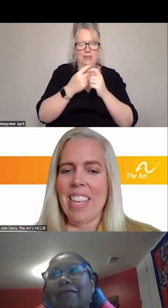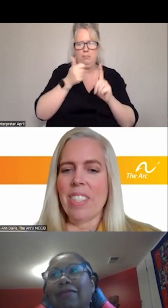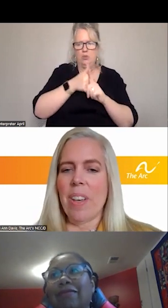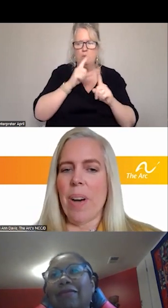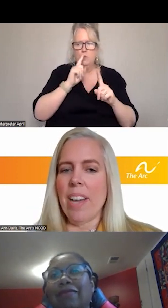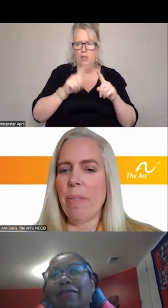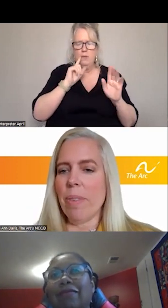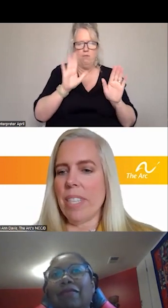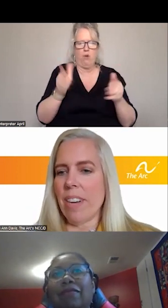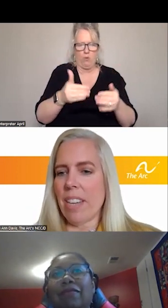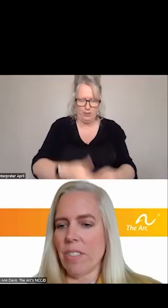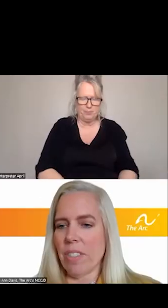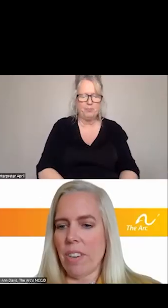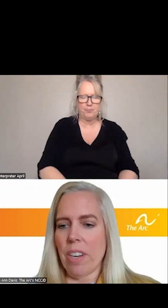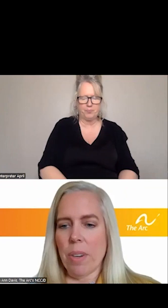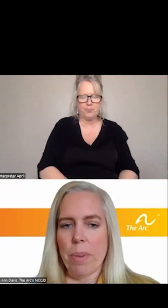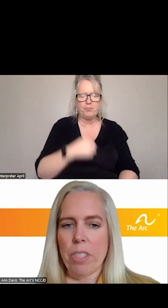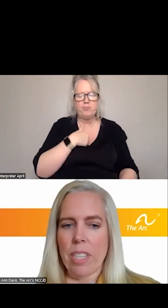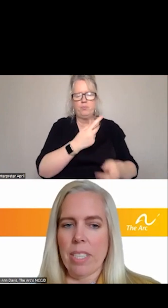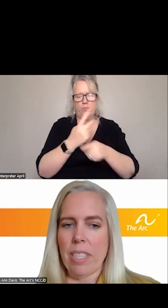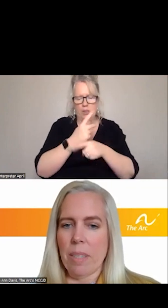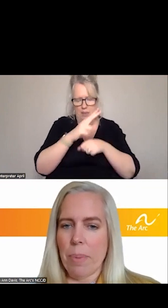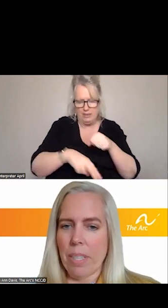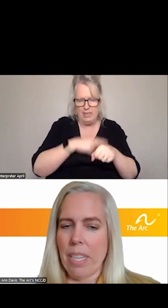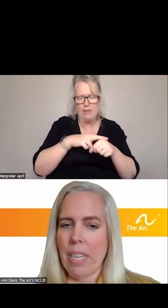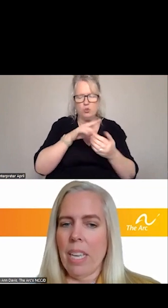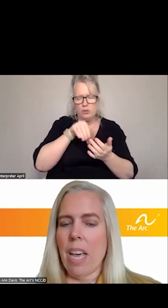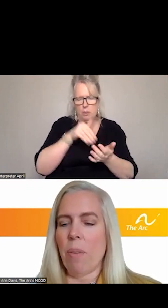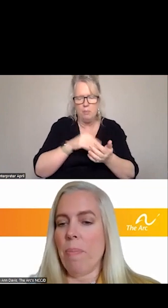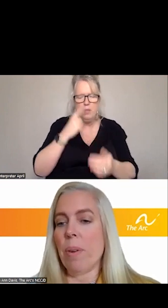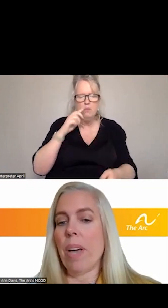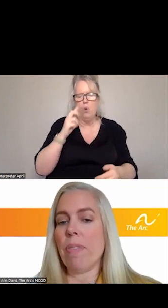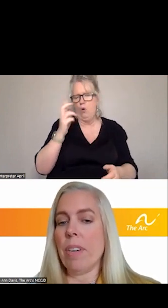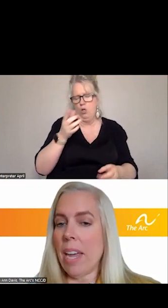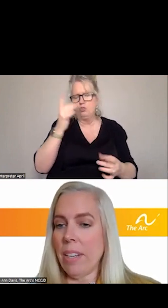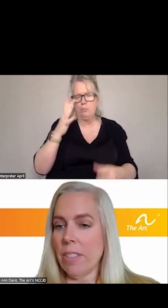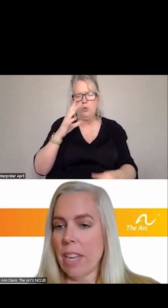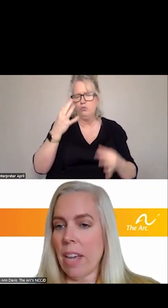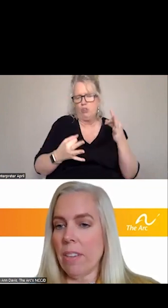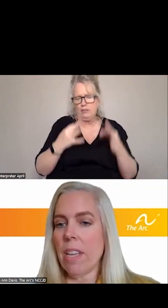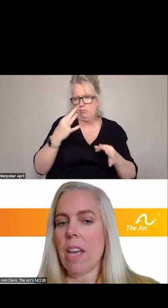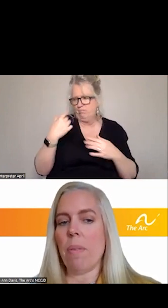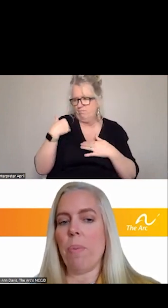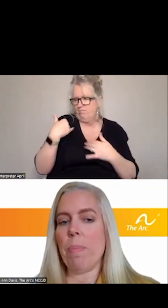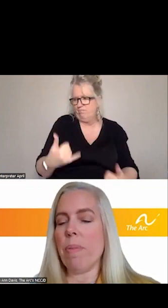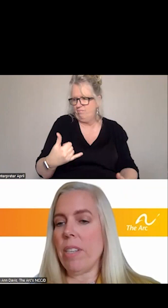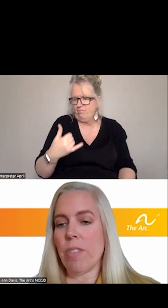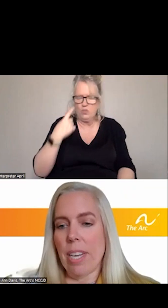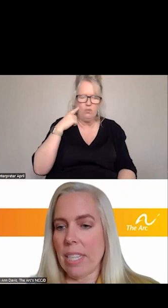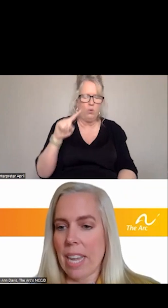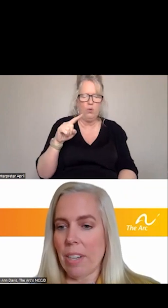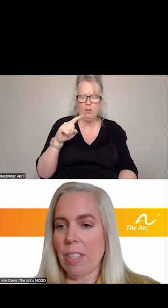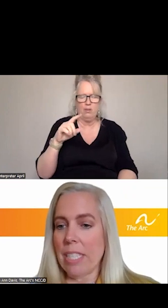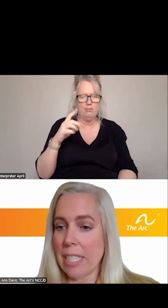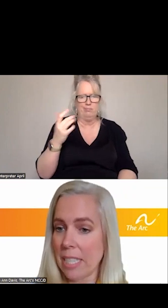on. So I oversee our National Center on Criminal Justice and Disability. We've been around for 9 years now. We provide